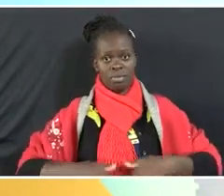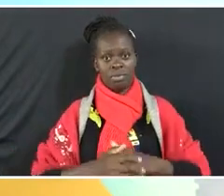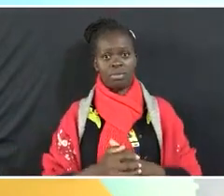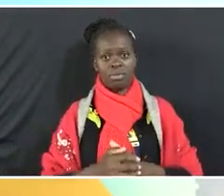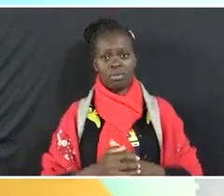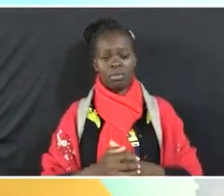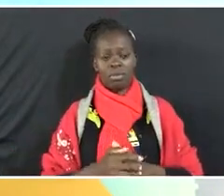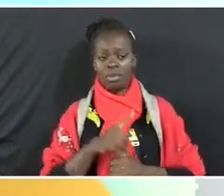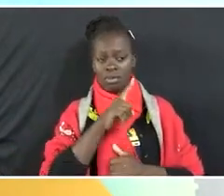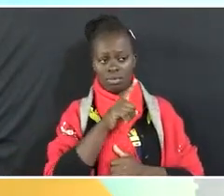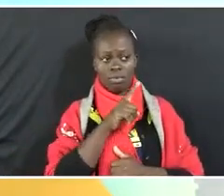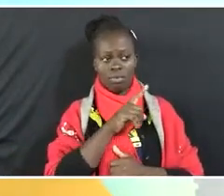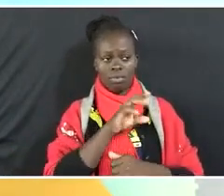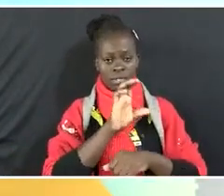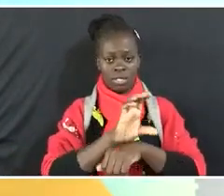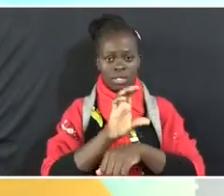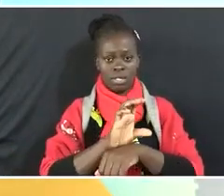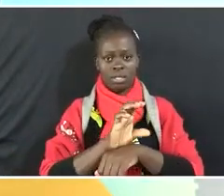as a church.